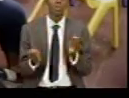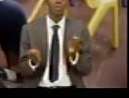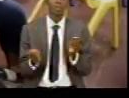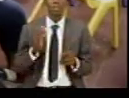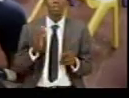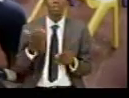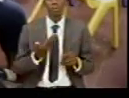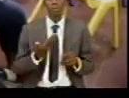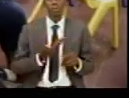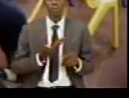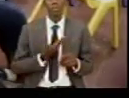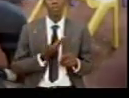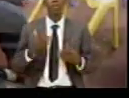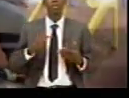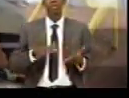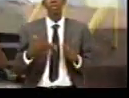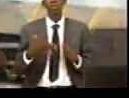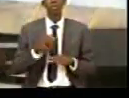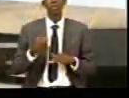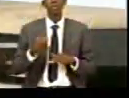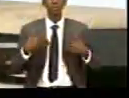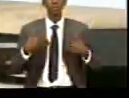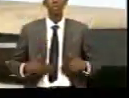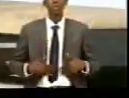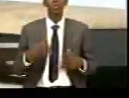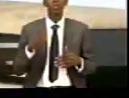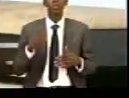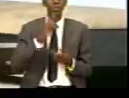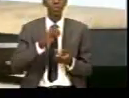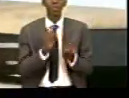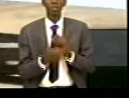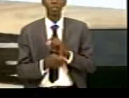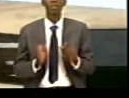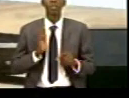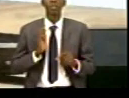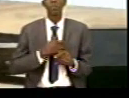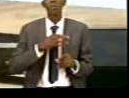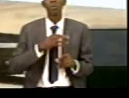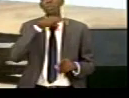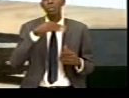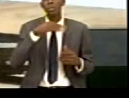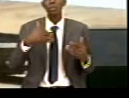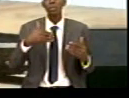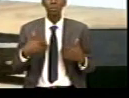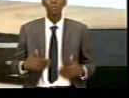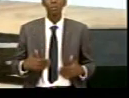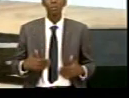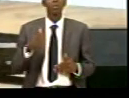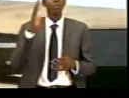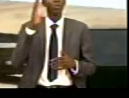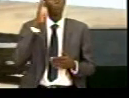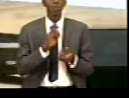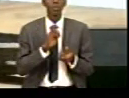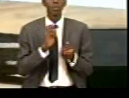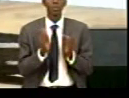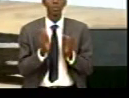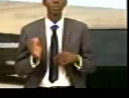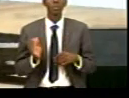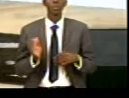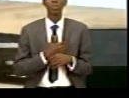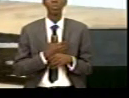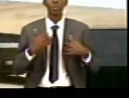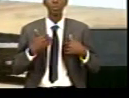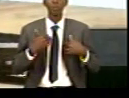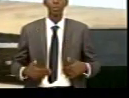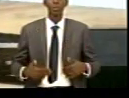the rapture. He will change our corruptible body. He will change our body that is weighed